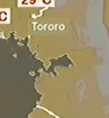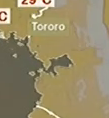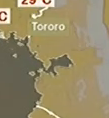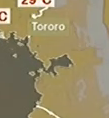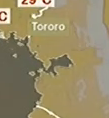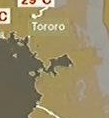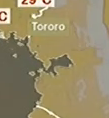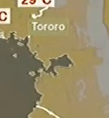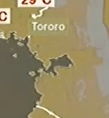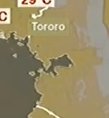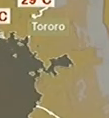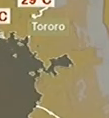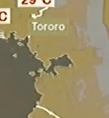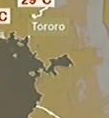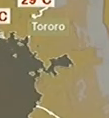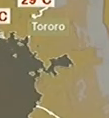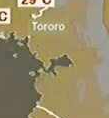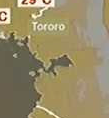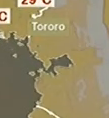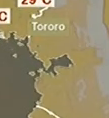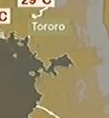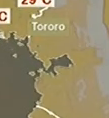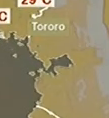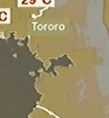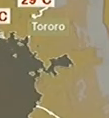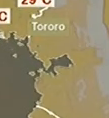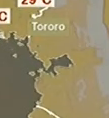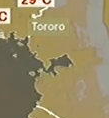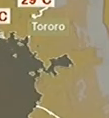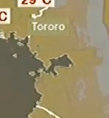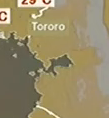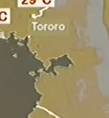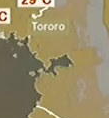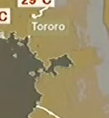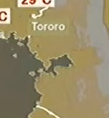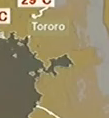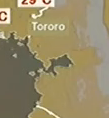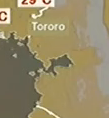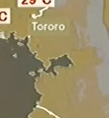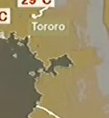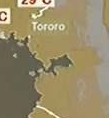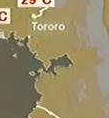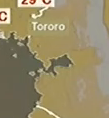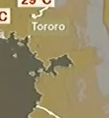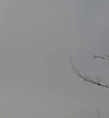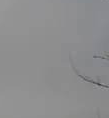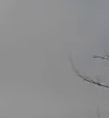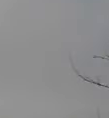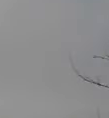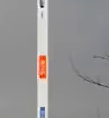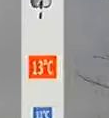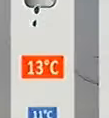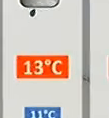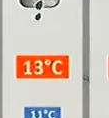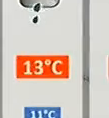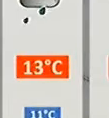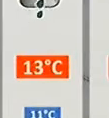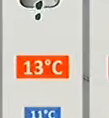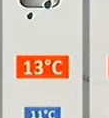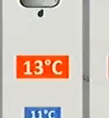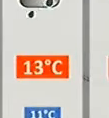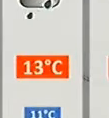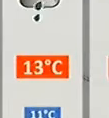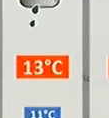temperatures to rise to 28. In Kabale, we are expecting temperatures to rise to 23. 3. Going beyond Uganda, we expect